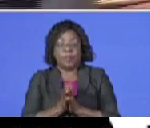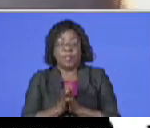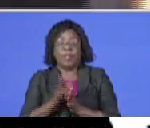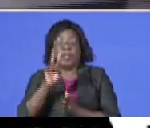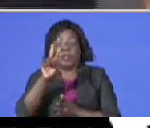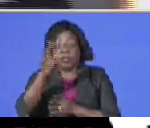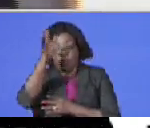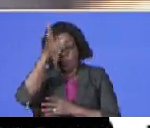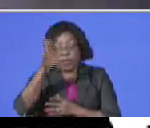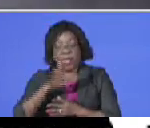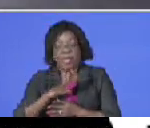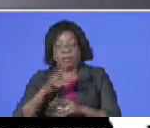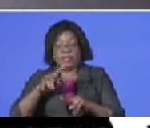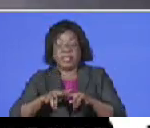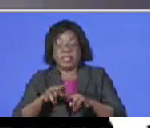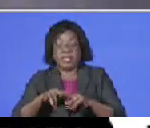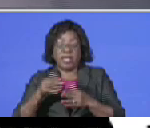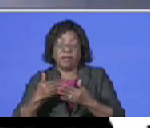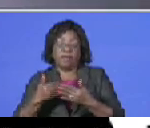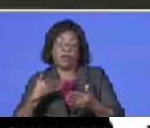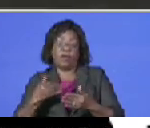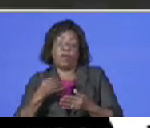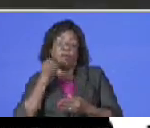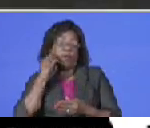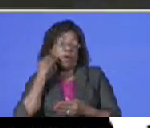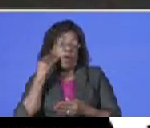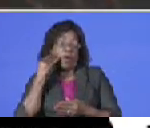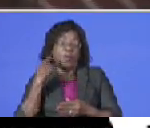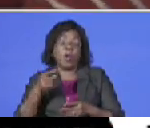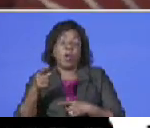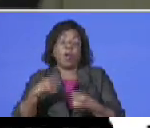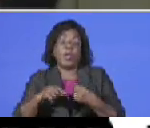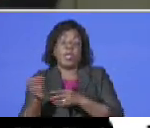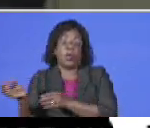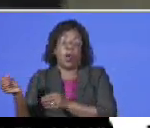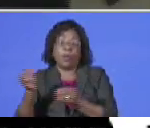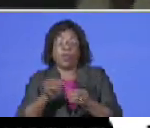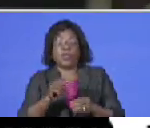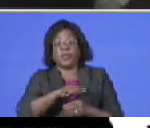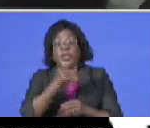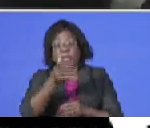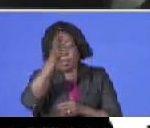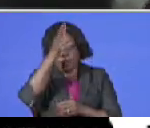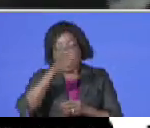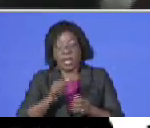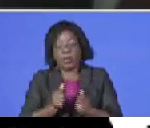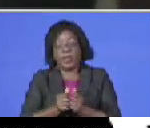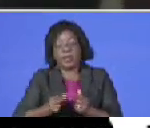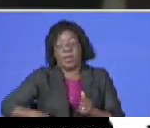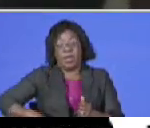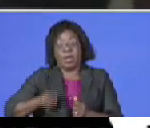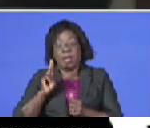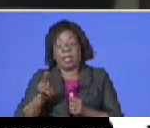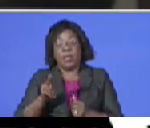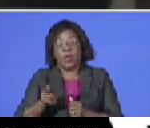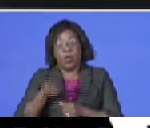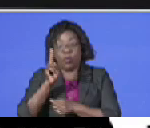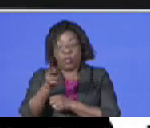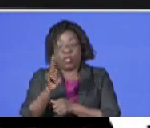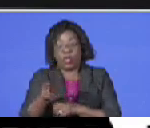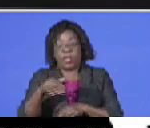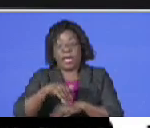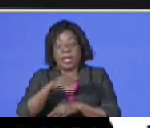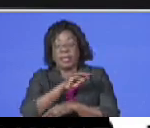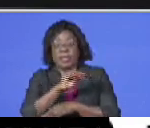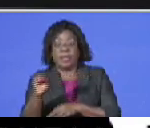men were seated in the front of a residence when they were approached by a male armed with a handgun and discharged the